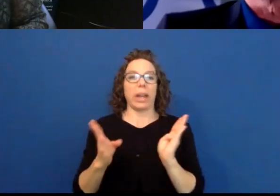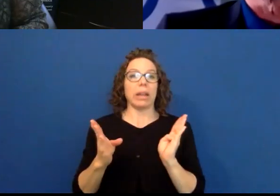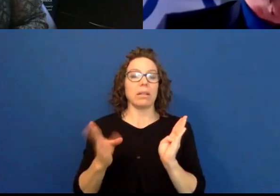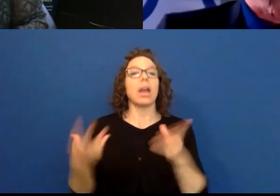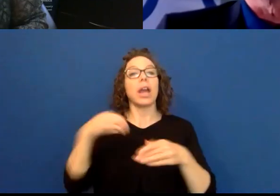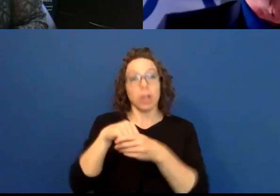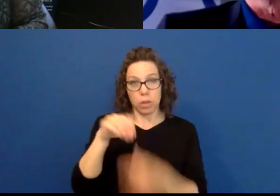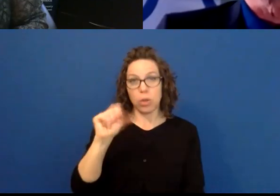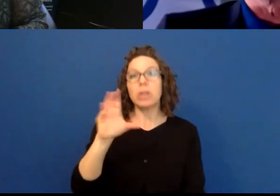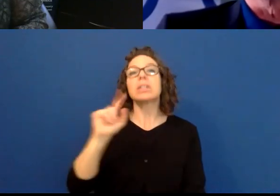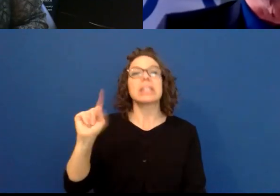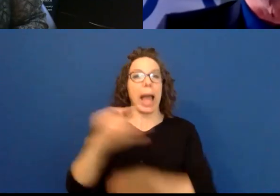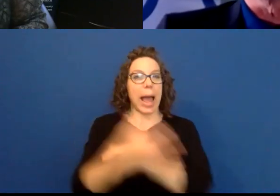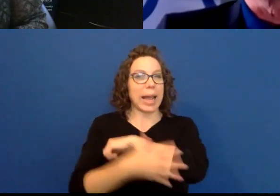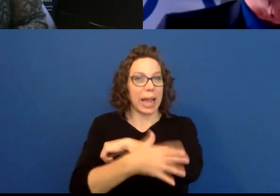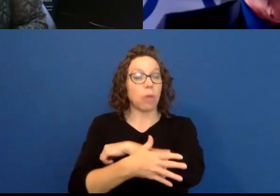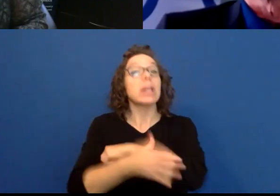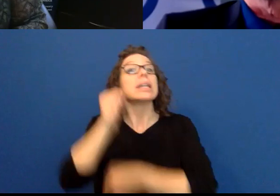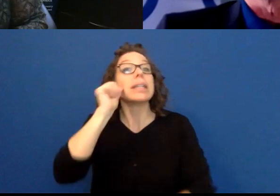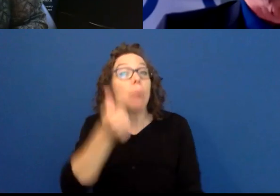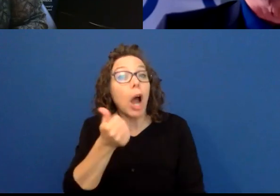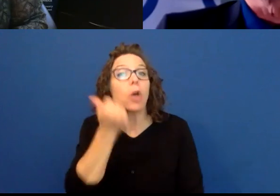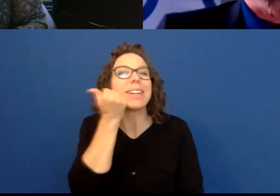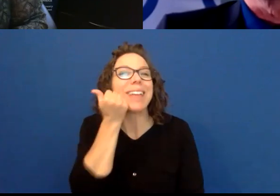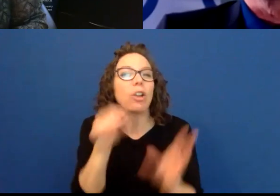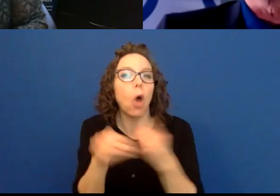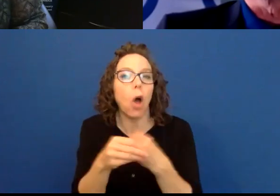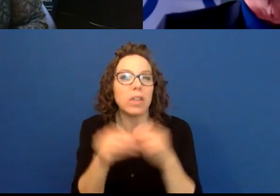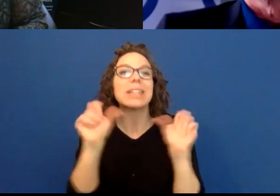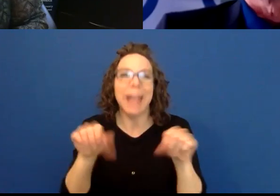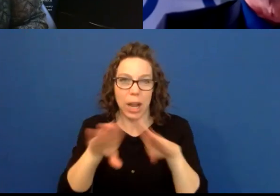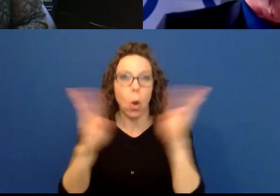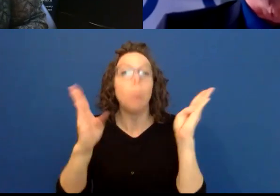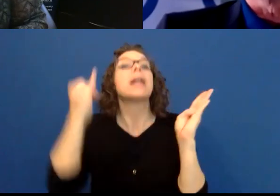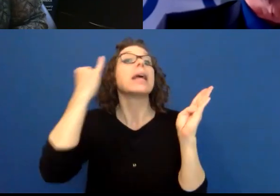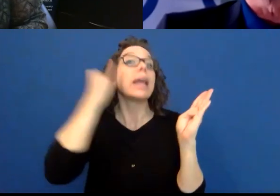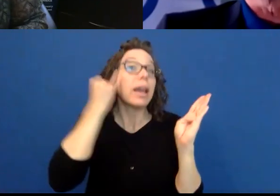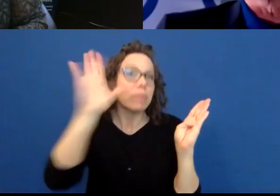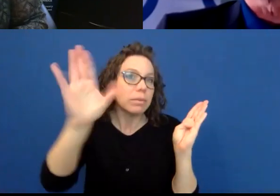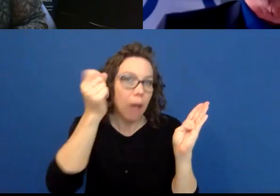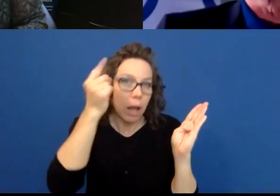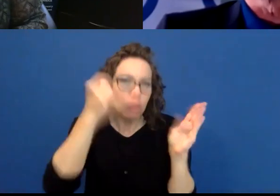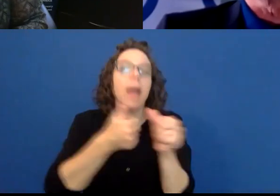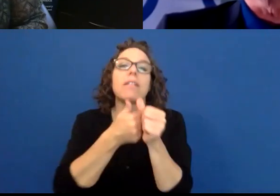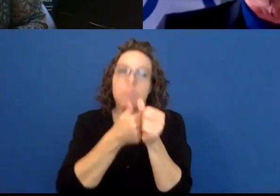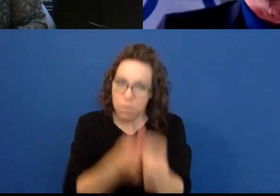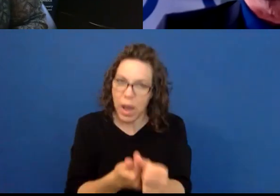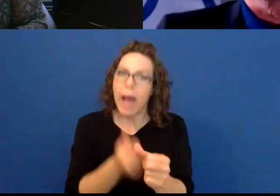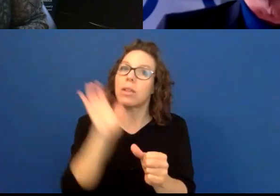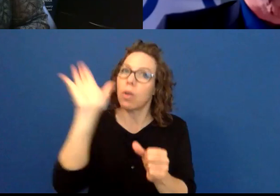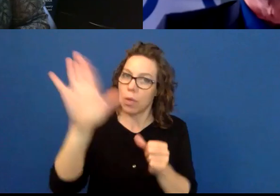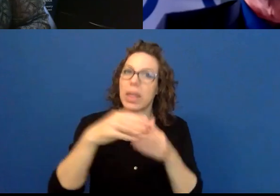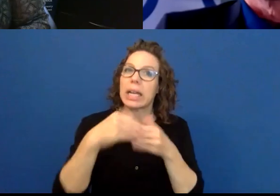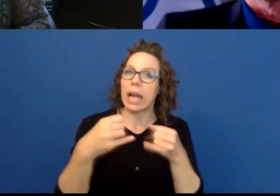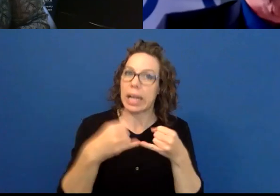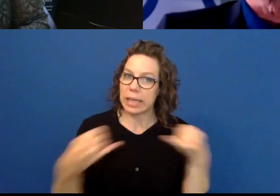dental offices can resume dental services if they follow the stated guidelines and needed personal protective equipment